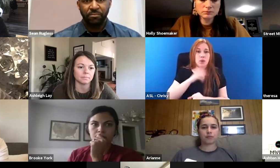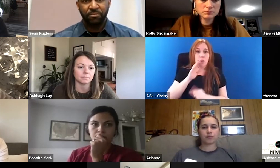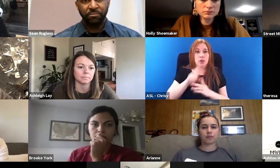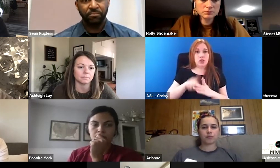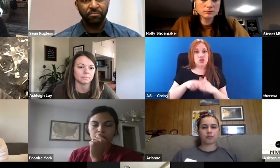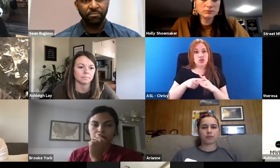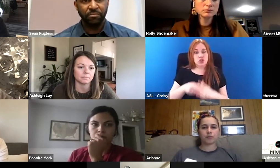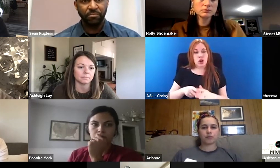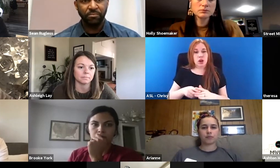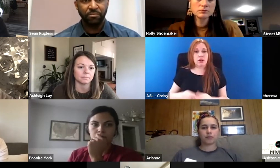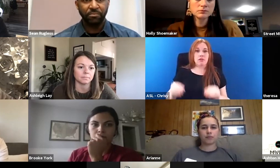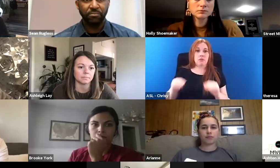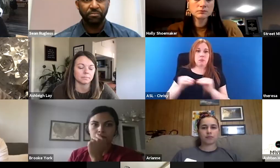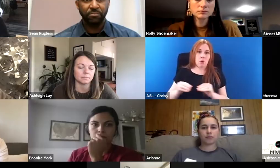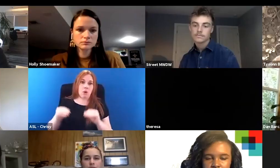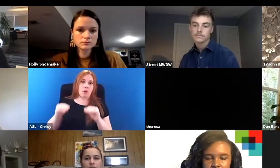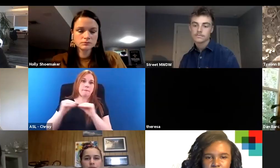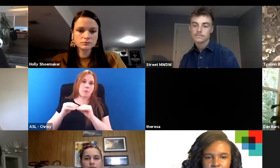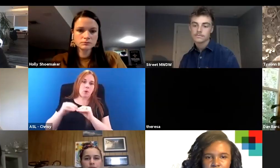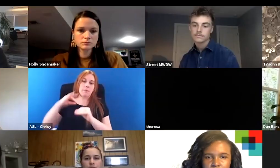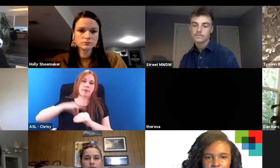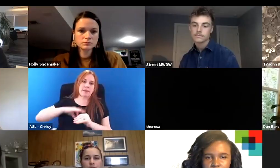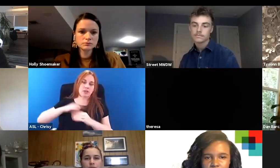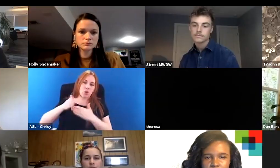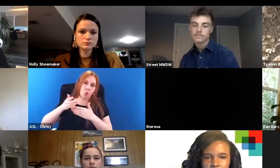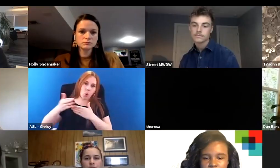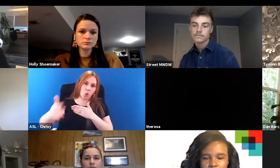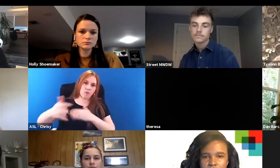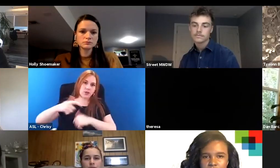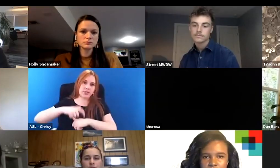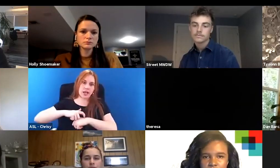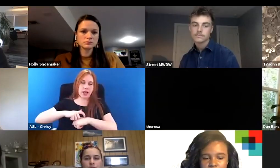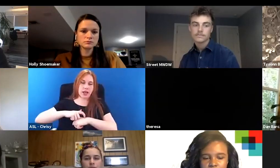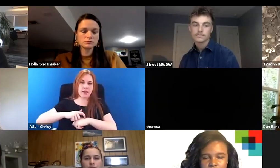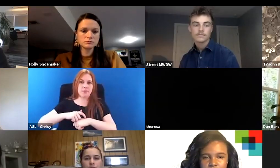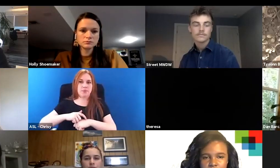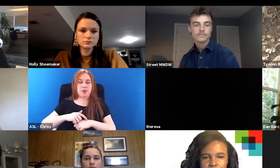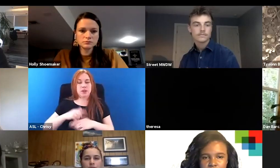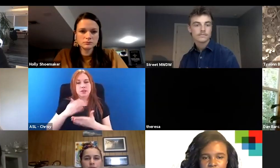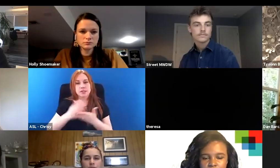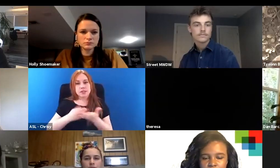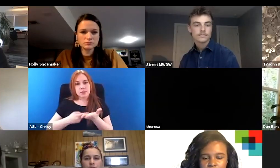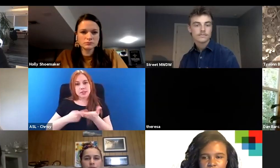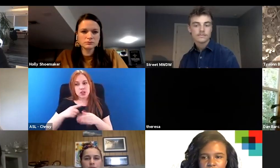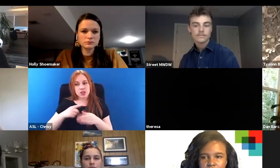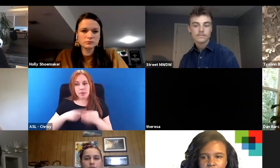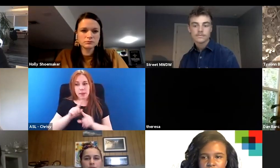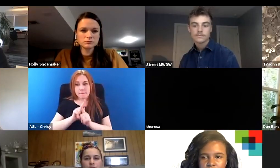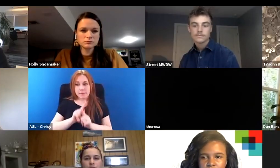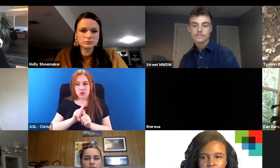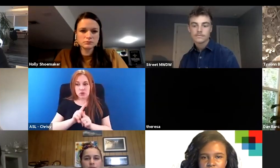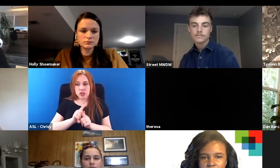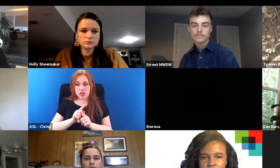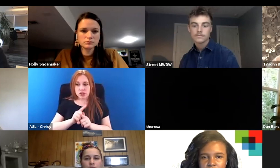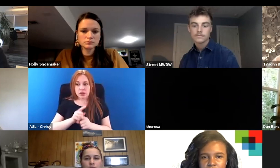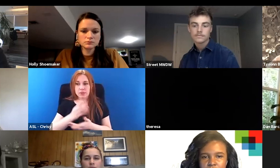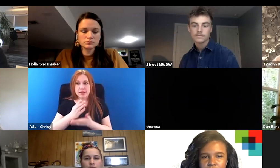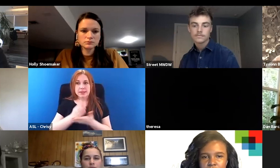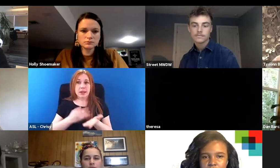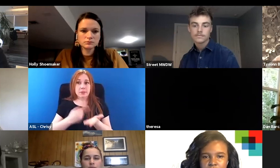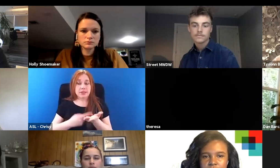return greater and greater dividends over time. You know, there's been some discussion about mentorship. There's been discussion